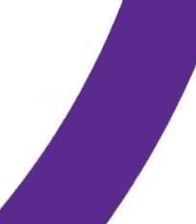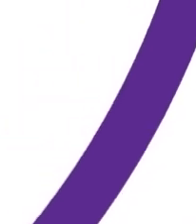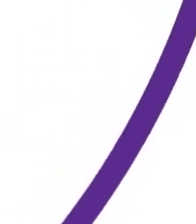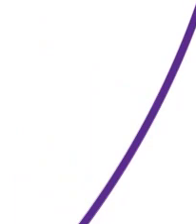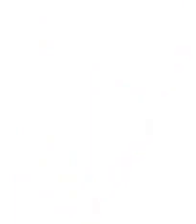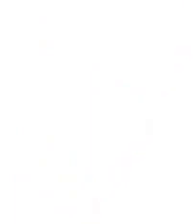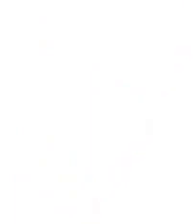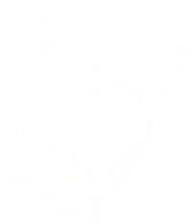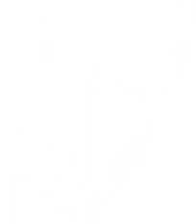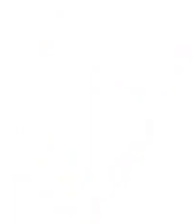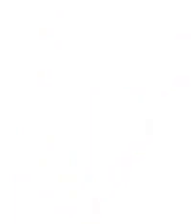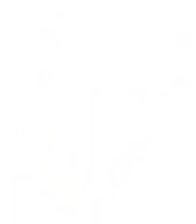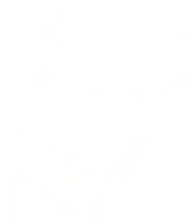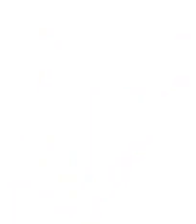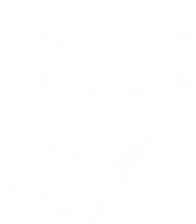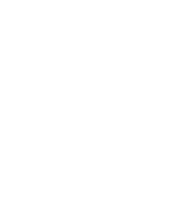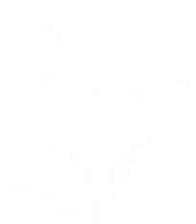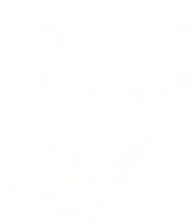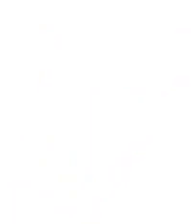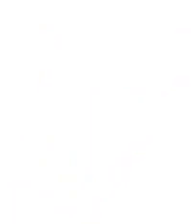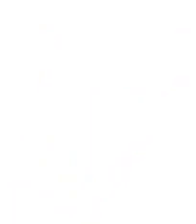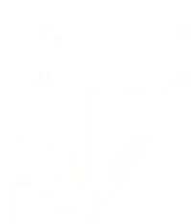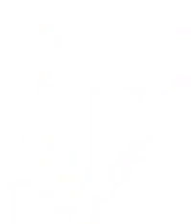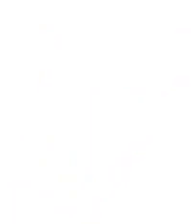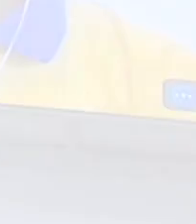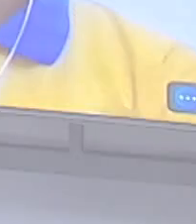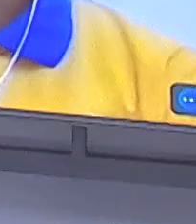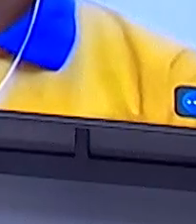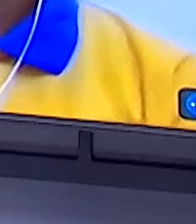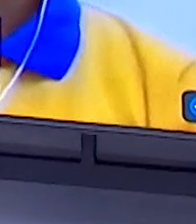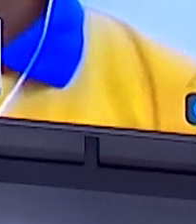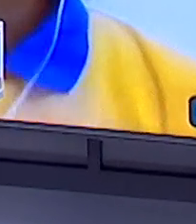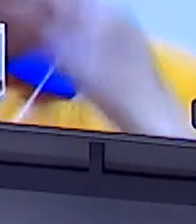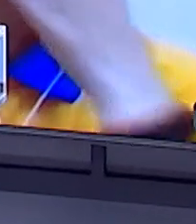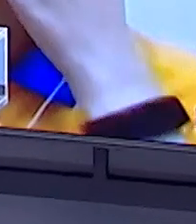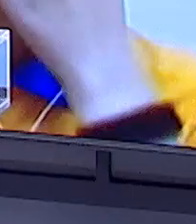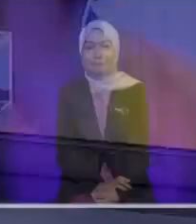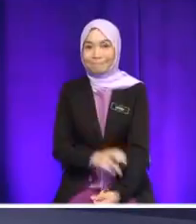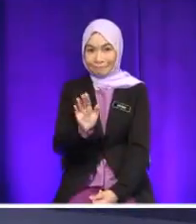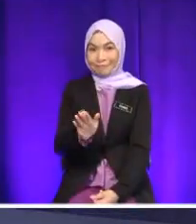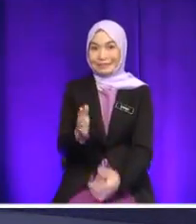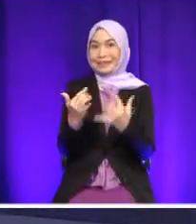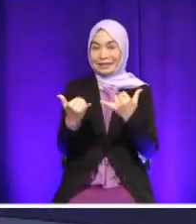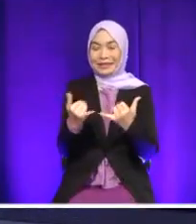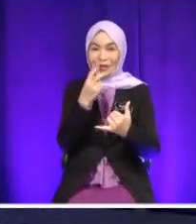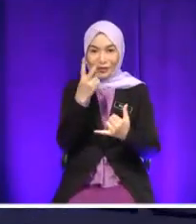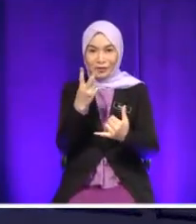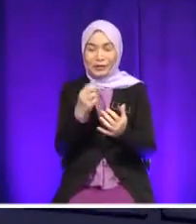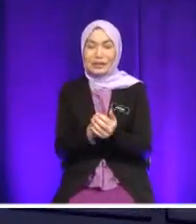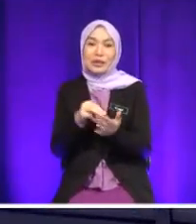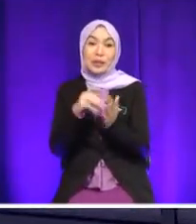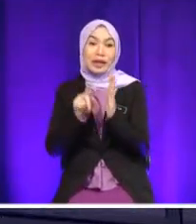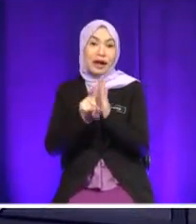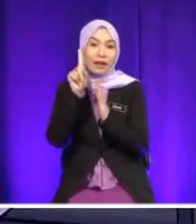DidikTV KPM. You are now watching Menengah Atas or